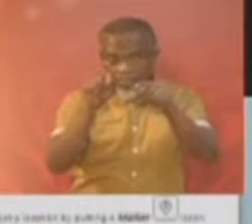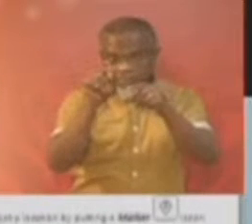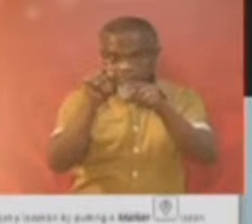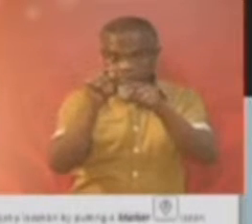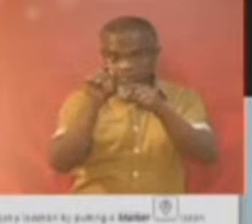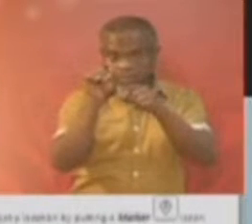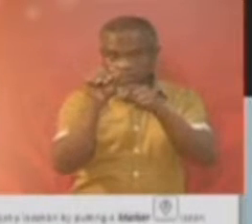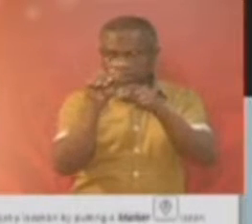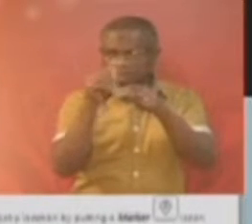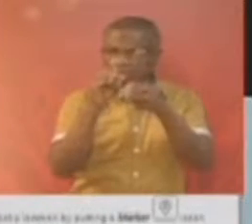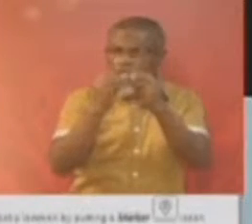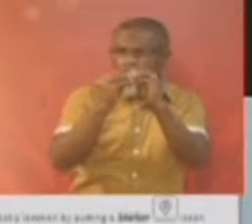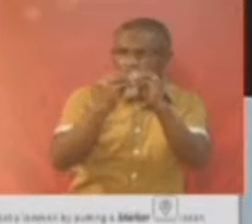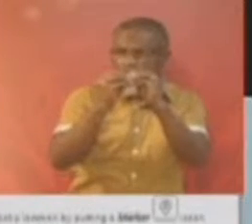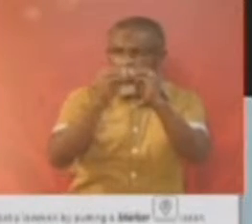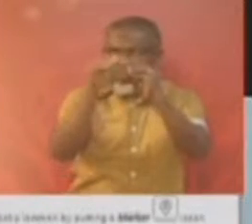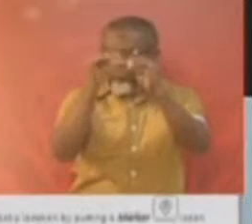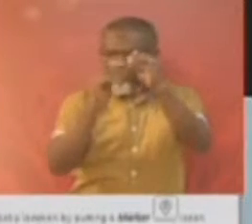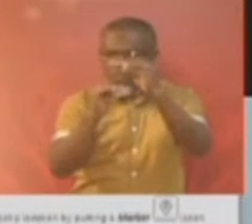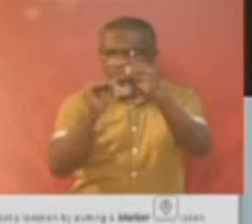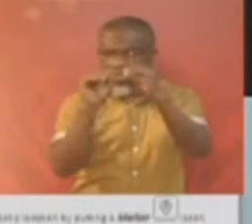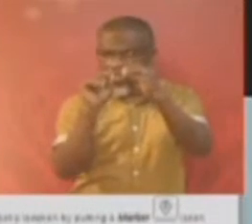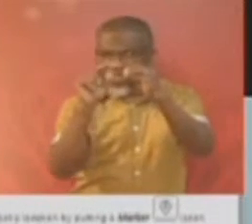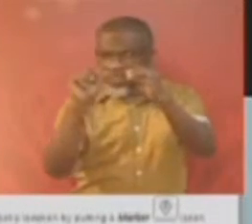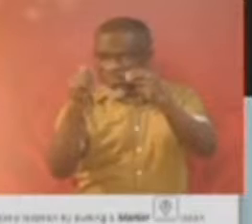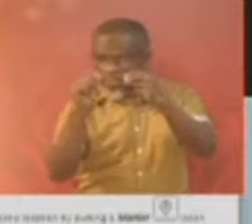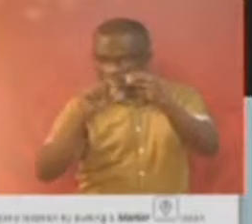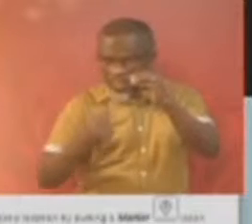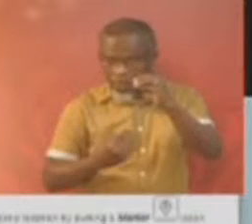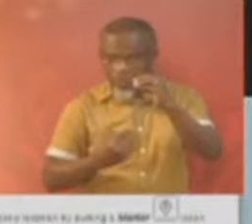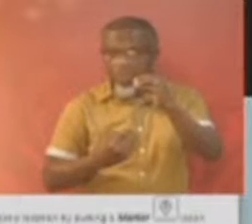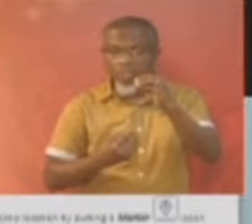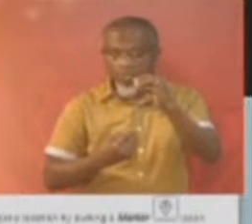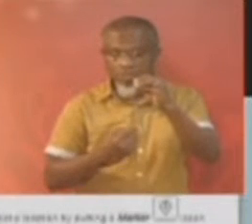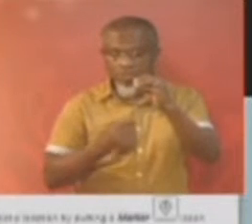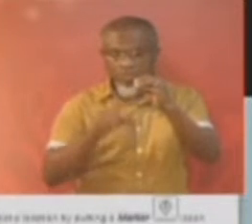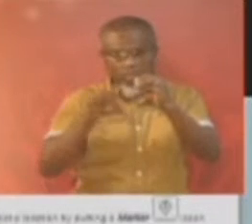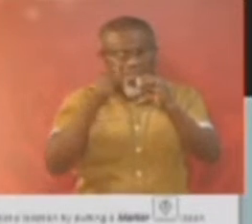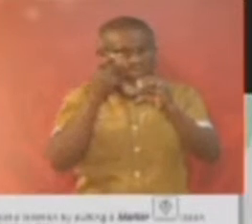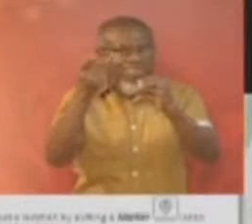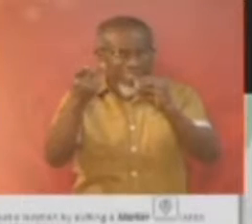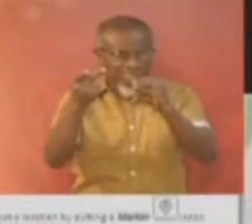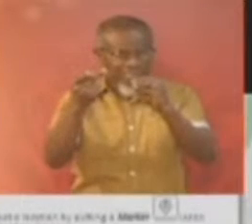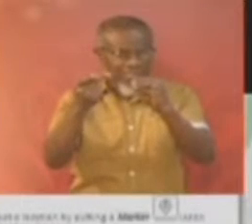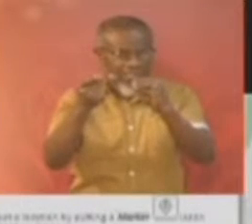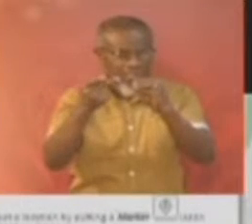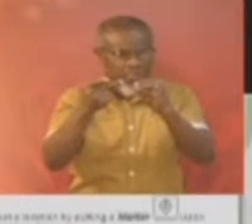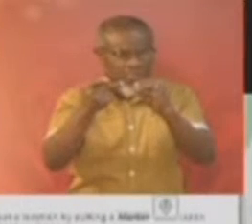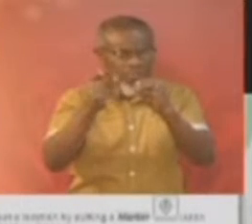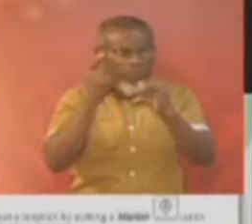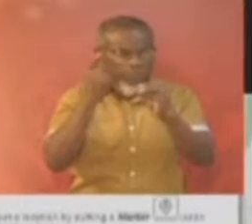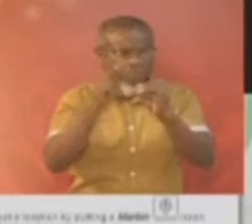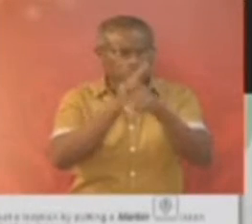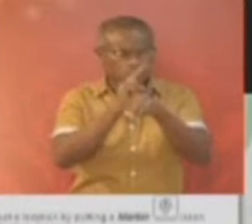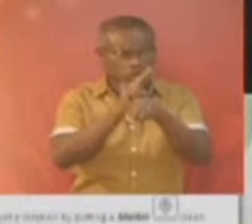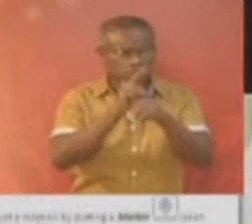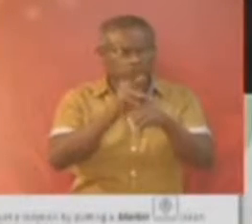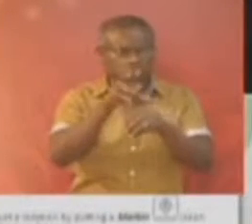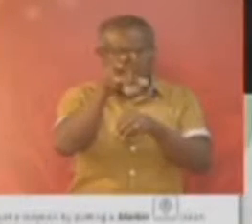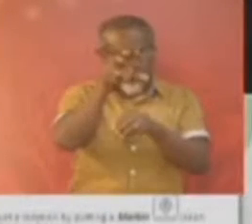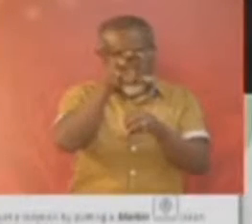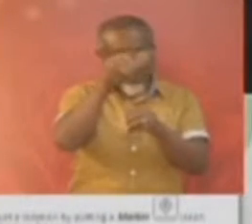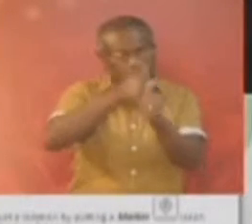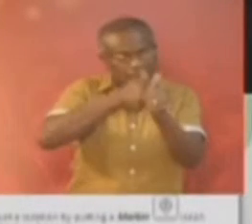you will see, if you look at the legend, there are different bands, so you could get an idea of what the rates are, what the statistics are per county using that. Thank